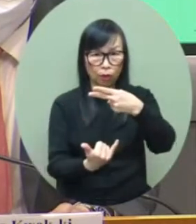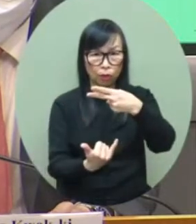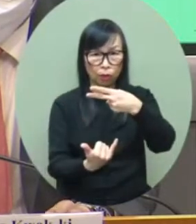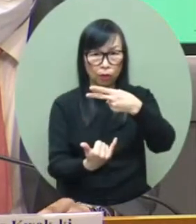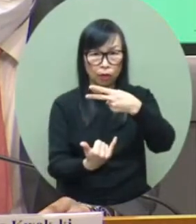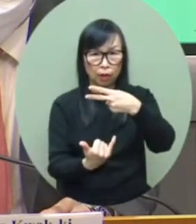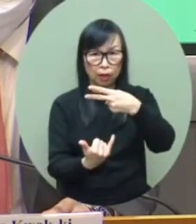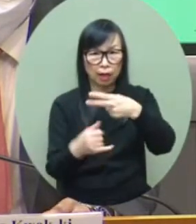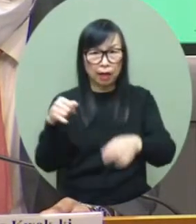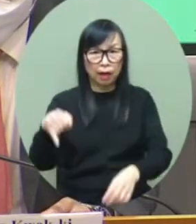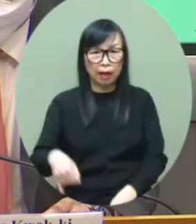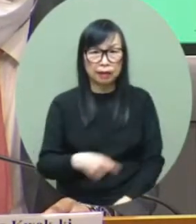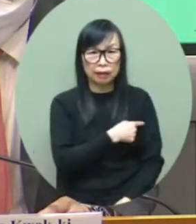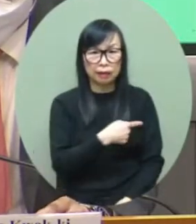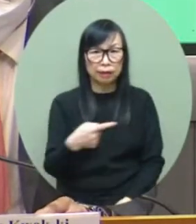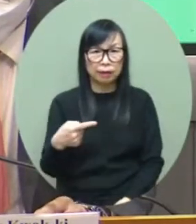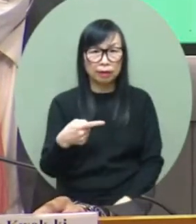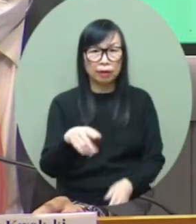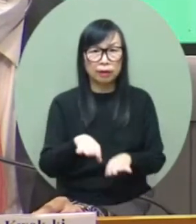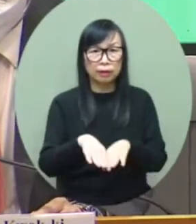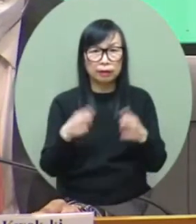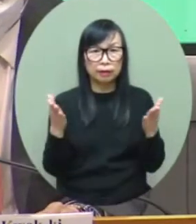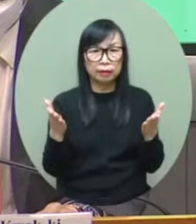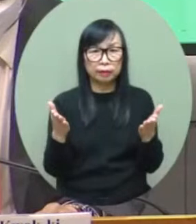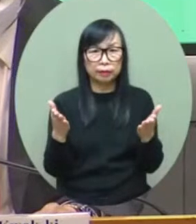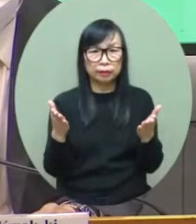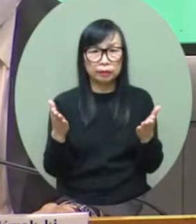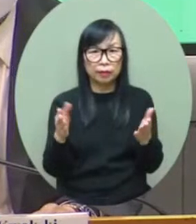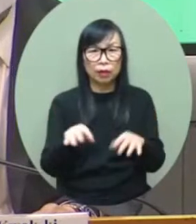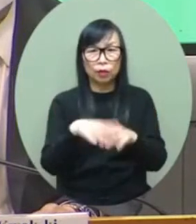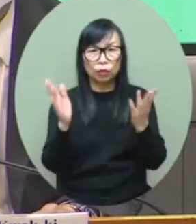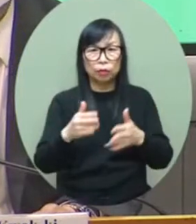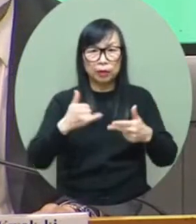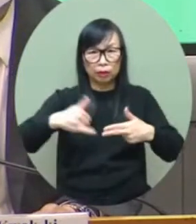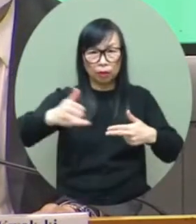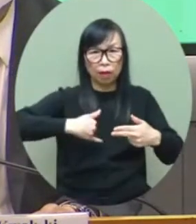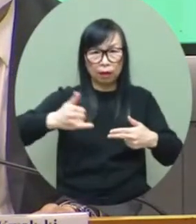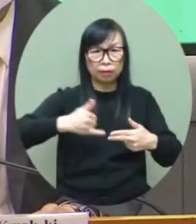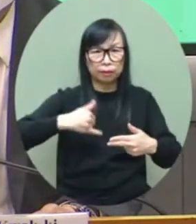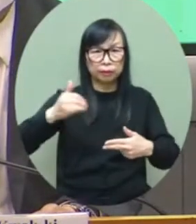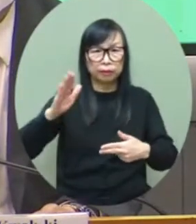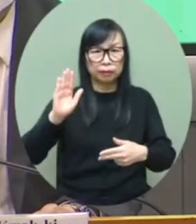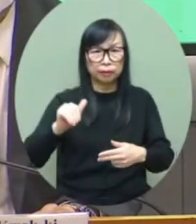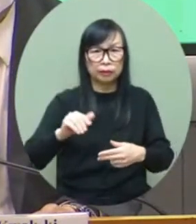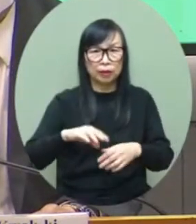will, from the 6th of February, that is next Monday, resume